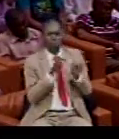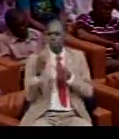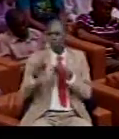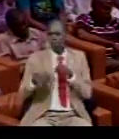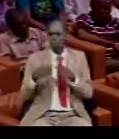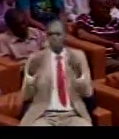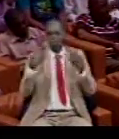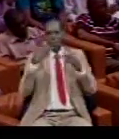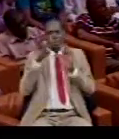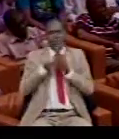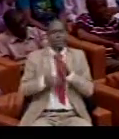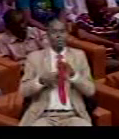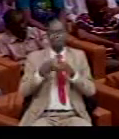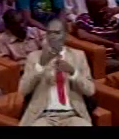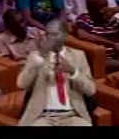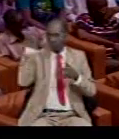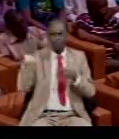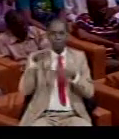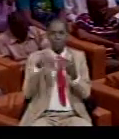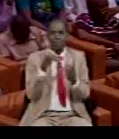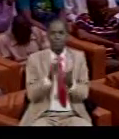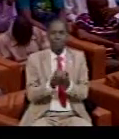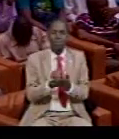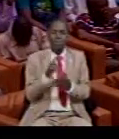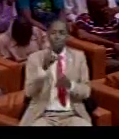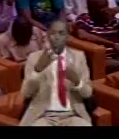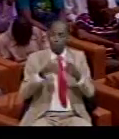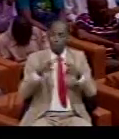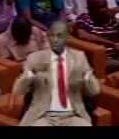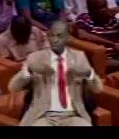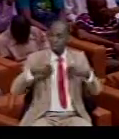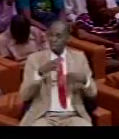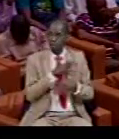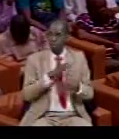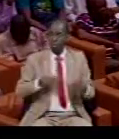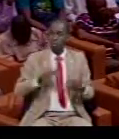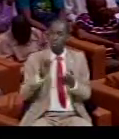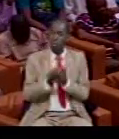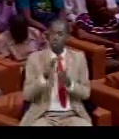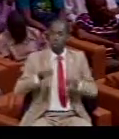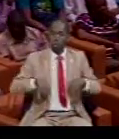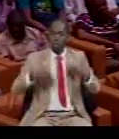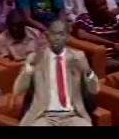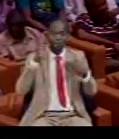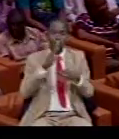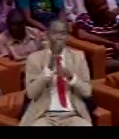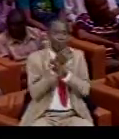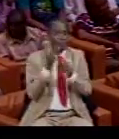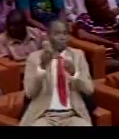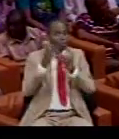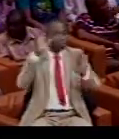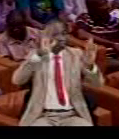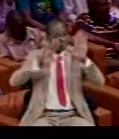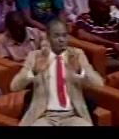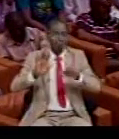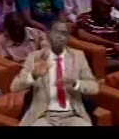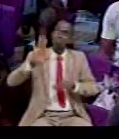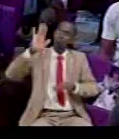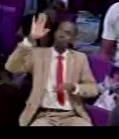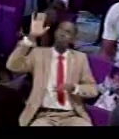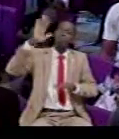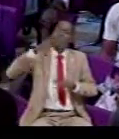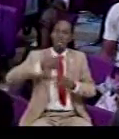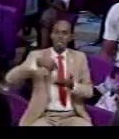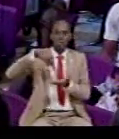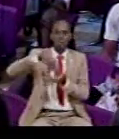your grace. I want your love. I want your forgiveness. I'm making a wise